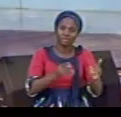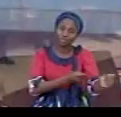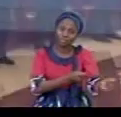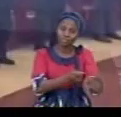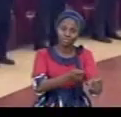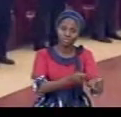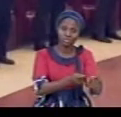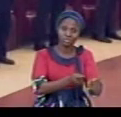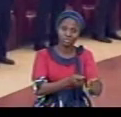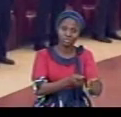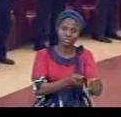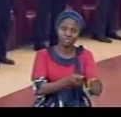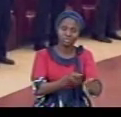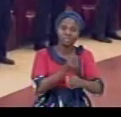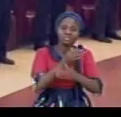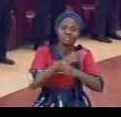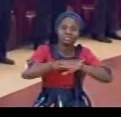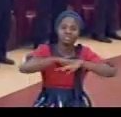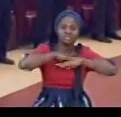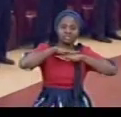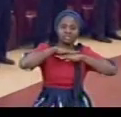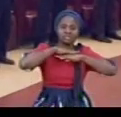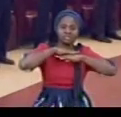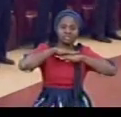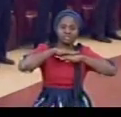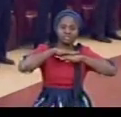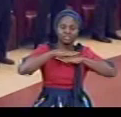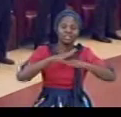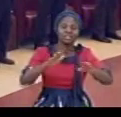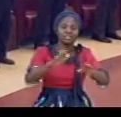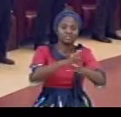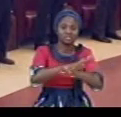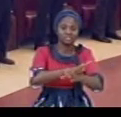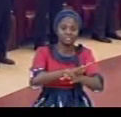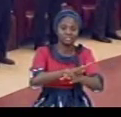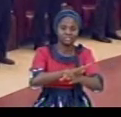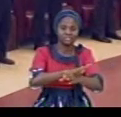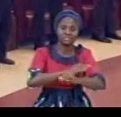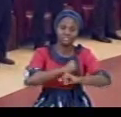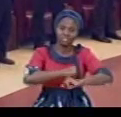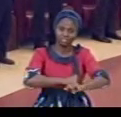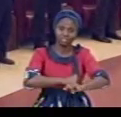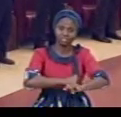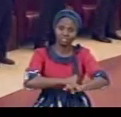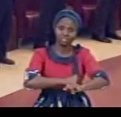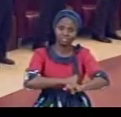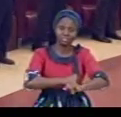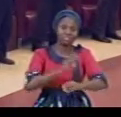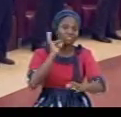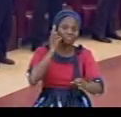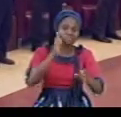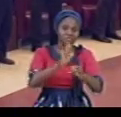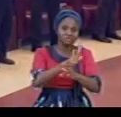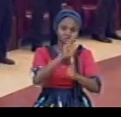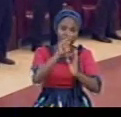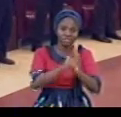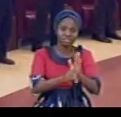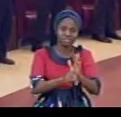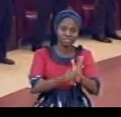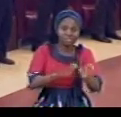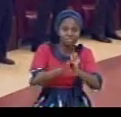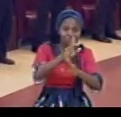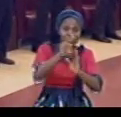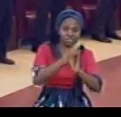dominion, satisfaction, sufficiency, security, fruitfulness,